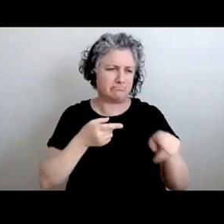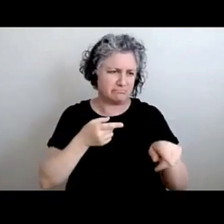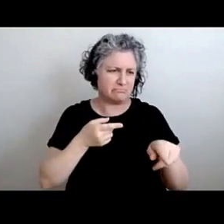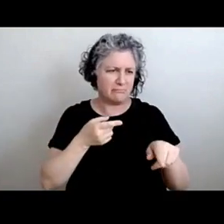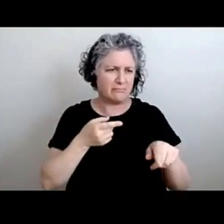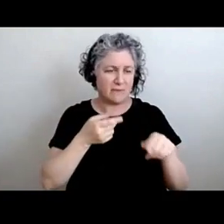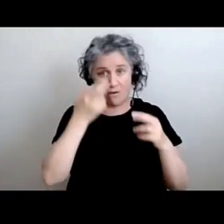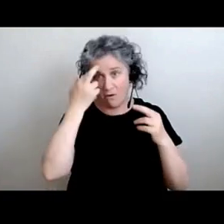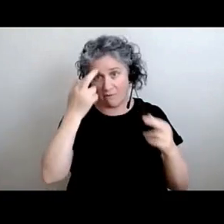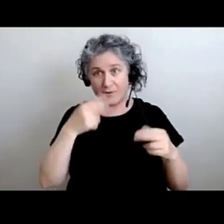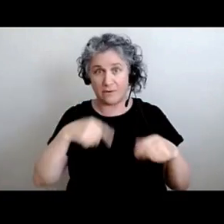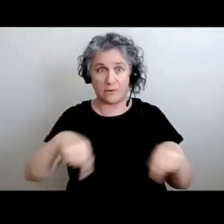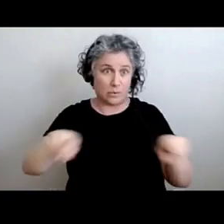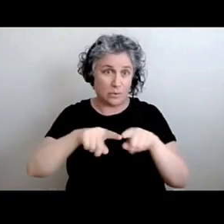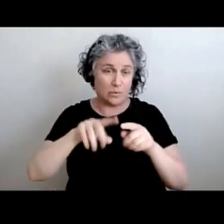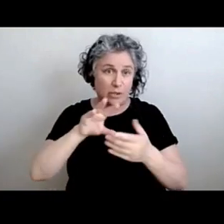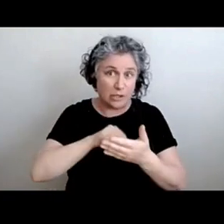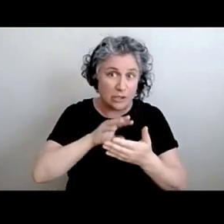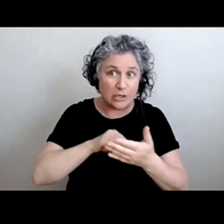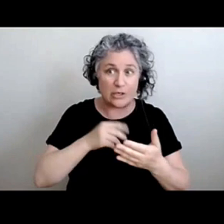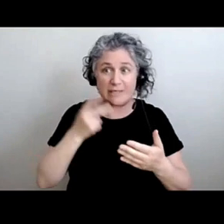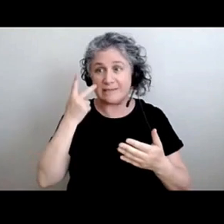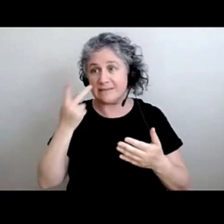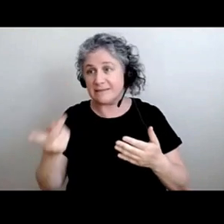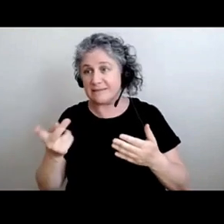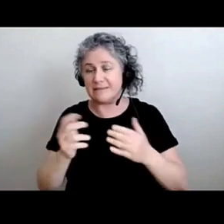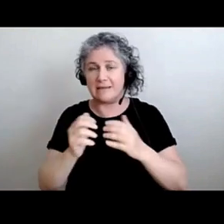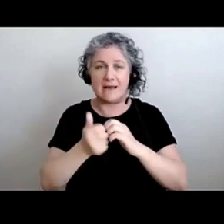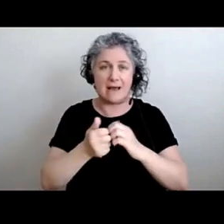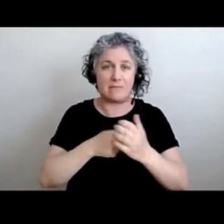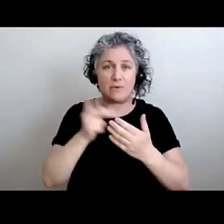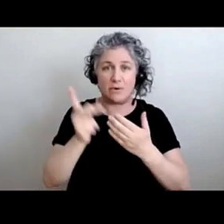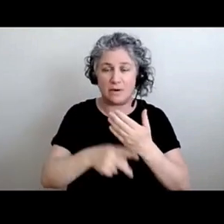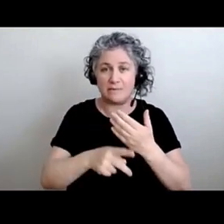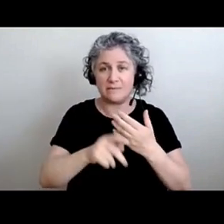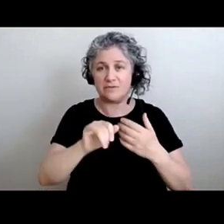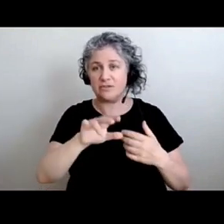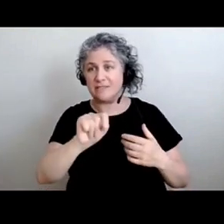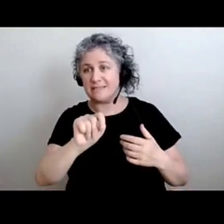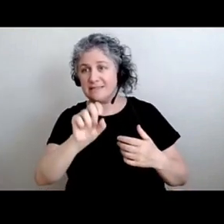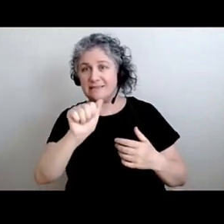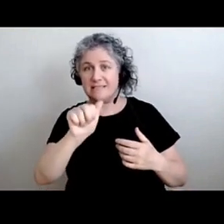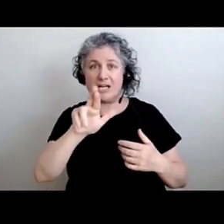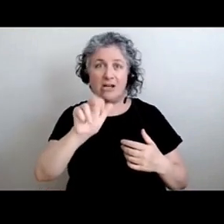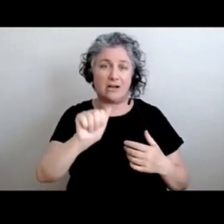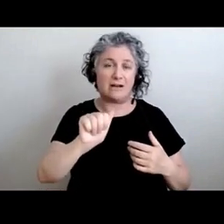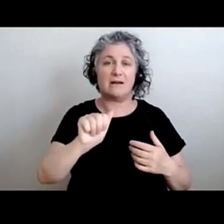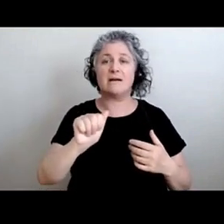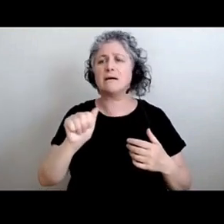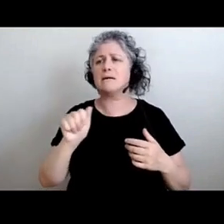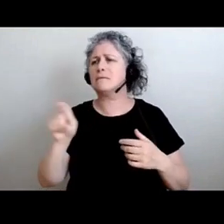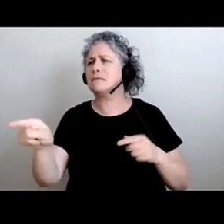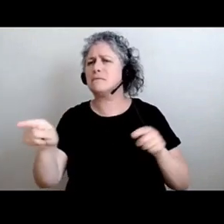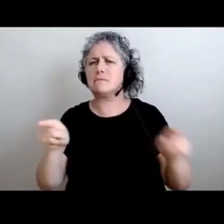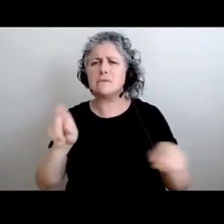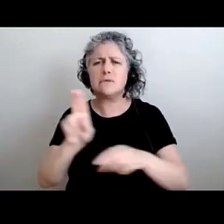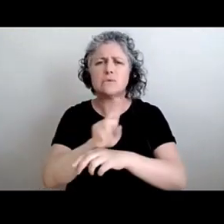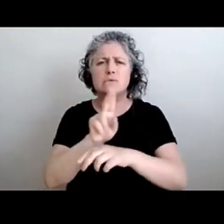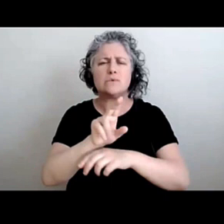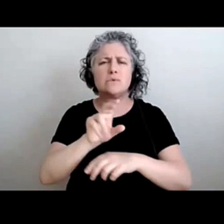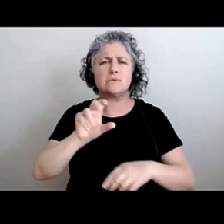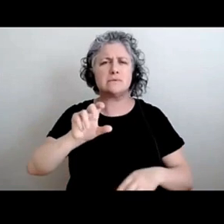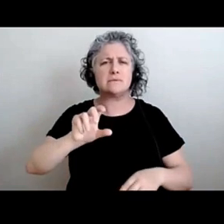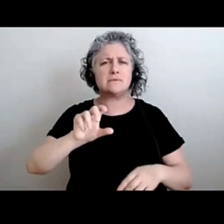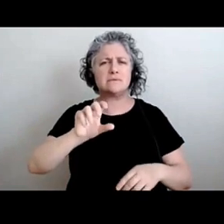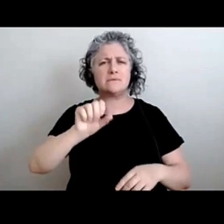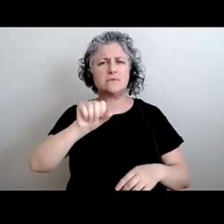learn and see how programs, in this case, Janet and Sara, are using social media in their programs. We hope to